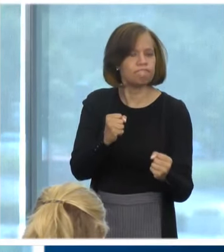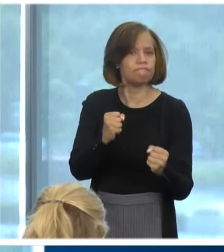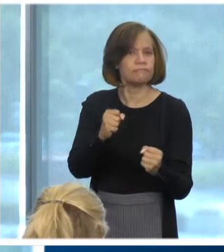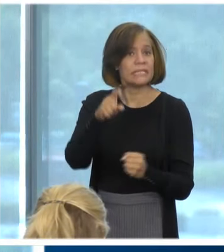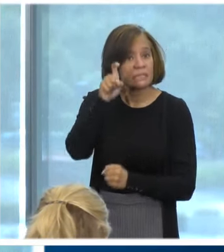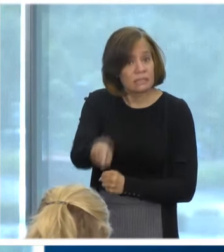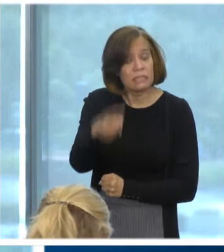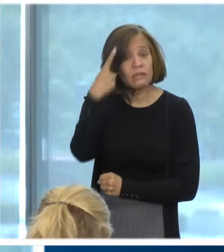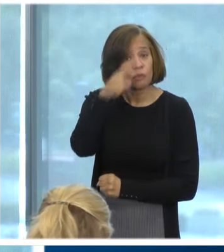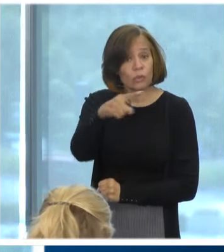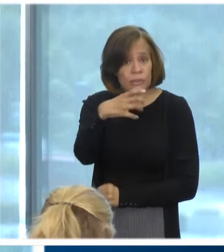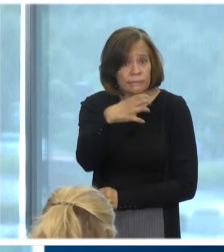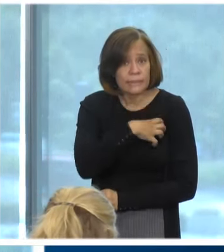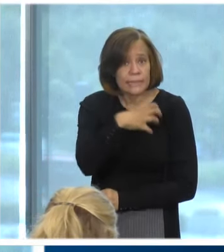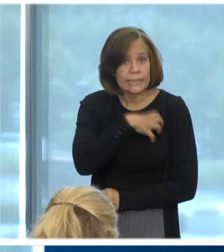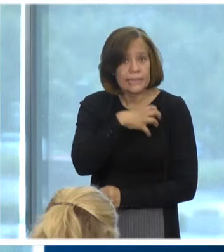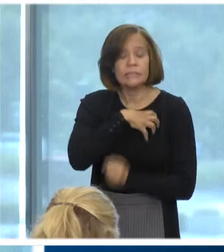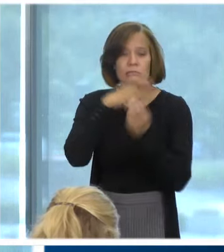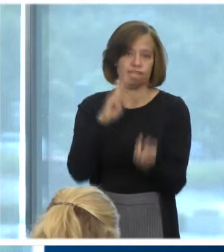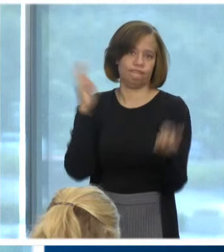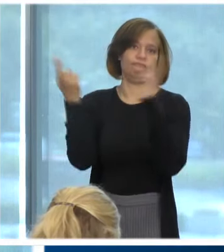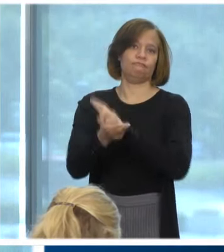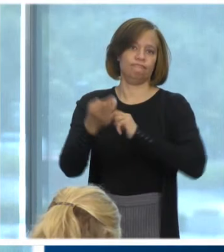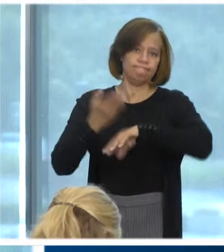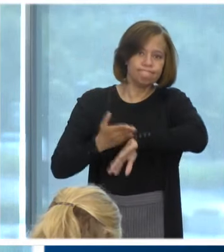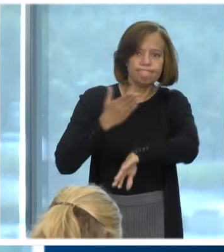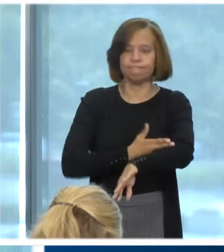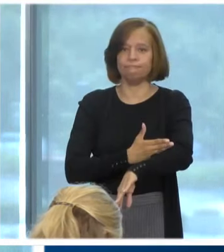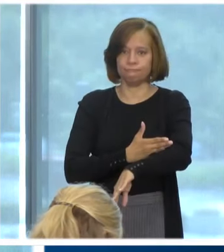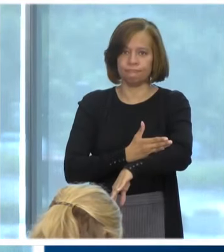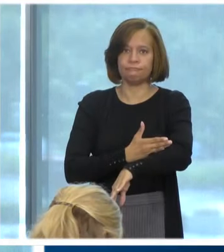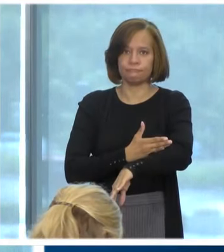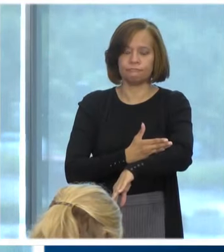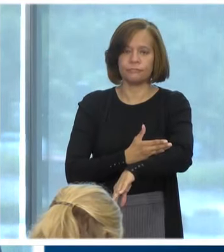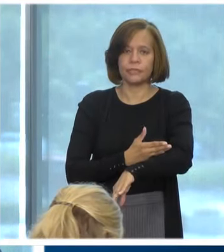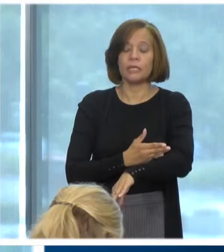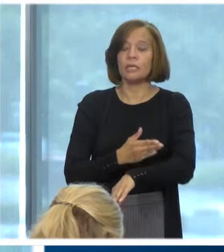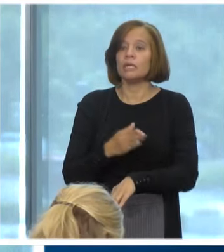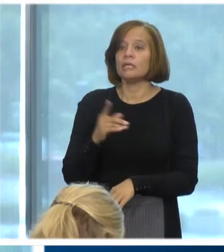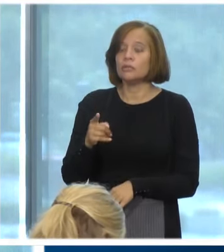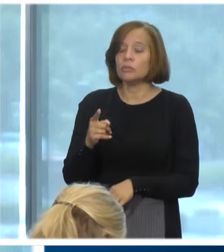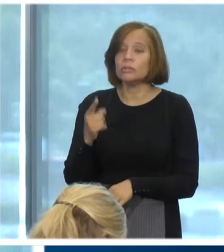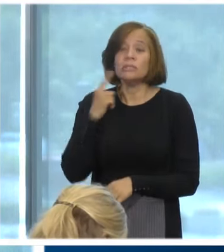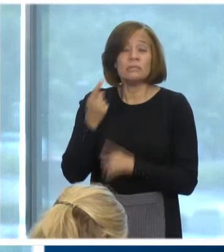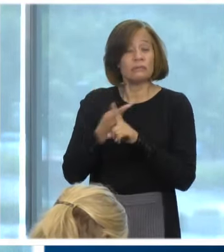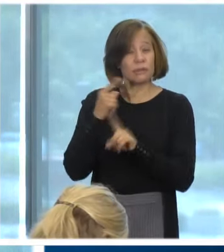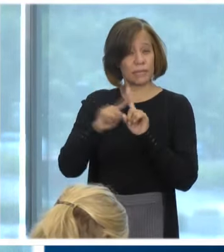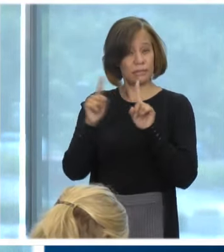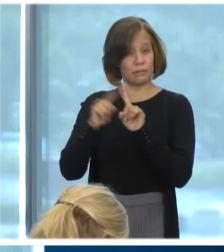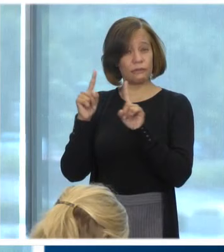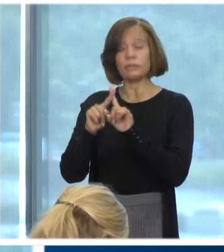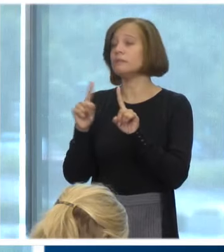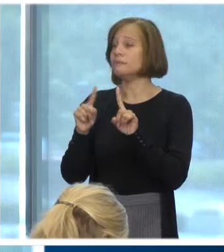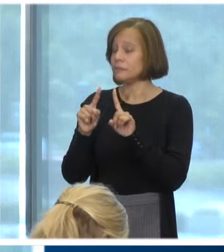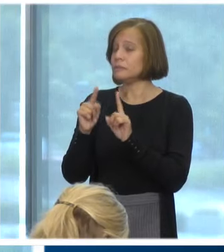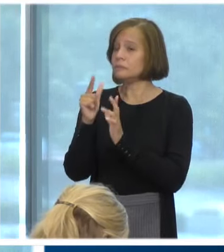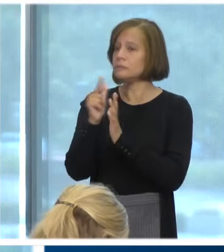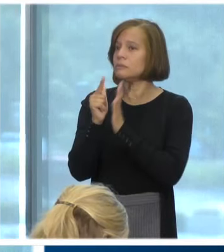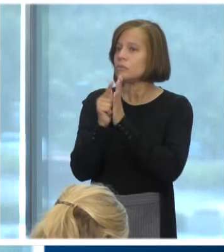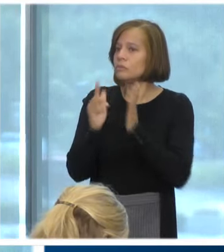need for police reform. You will hear from BakerHostetler the challenges they faced in these